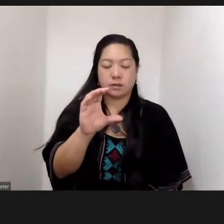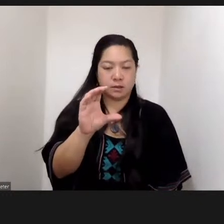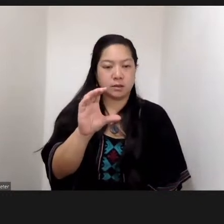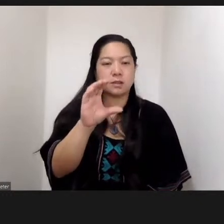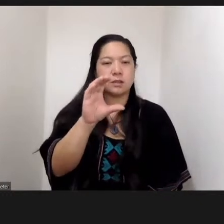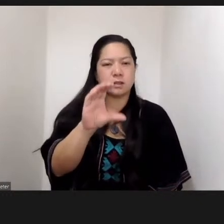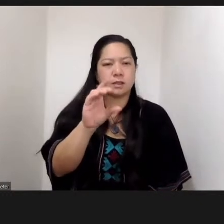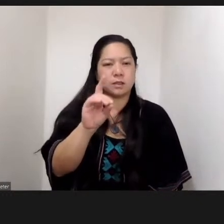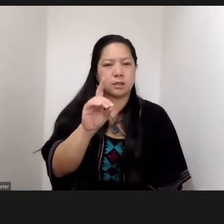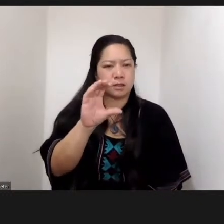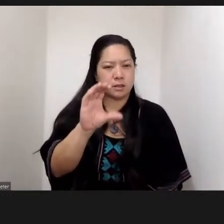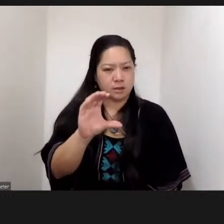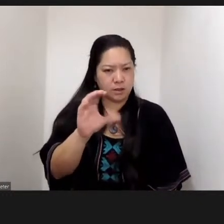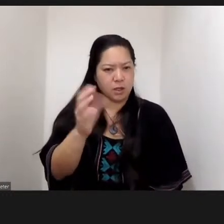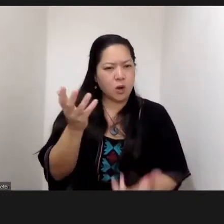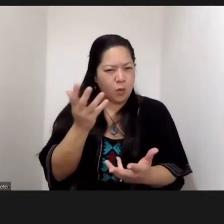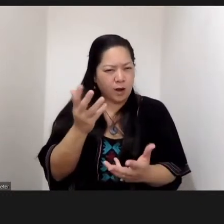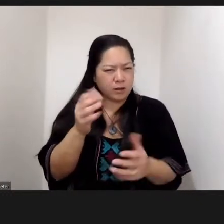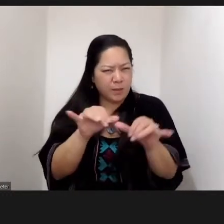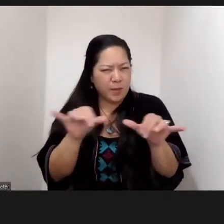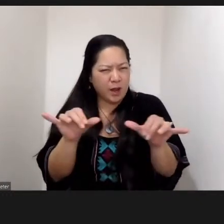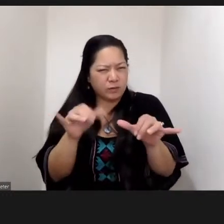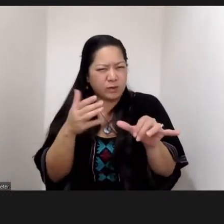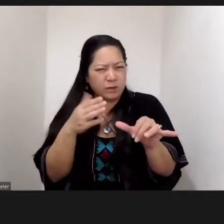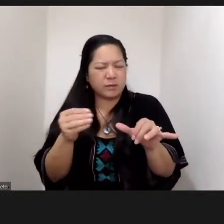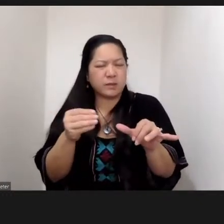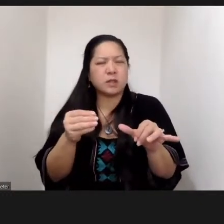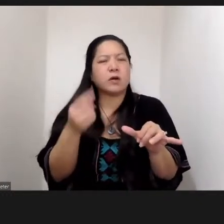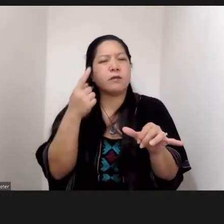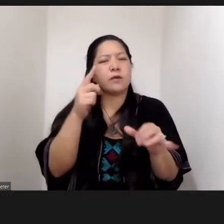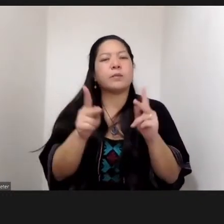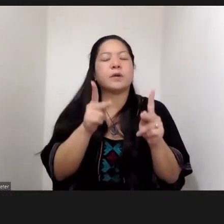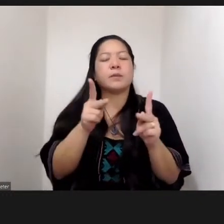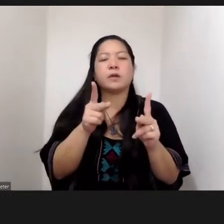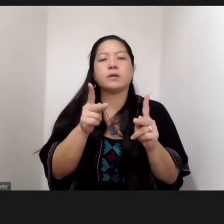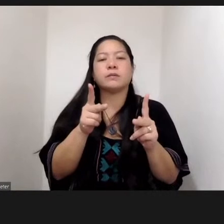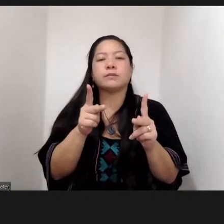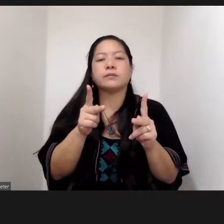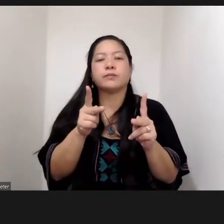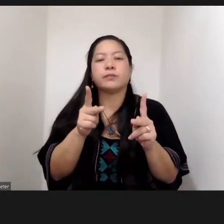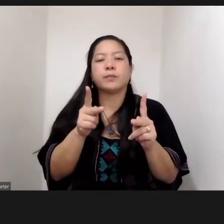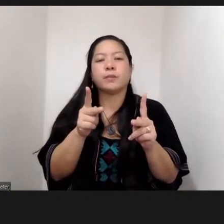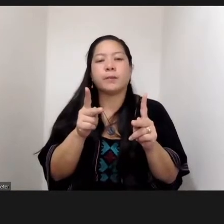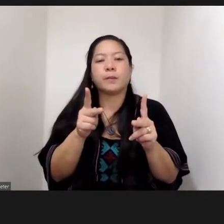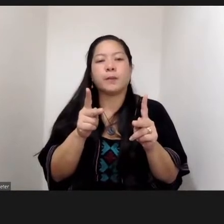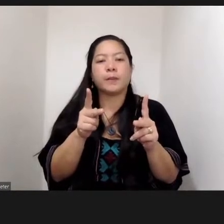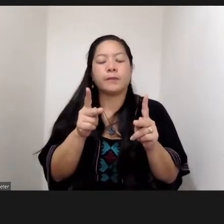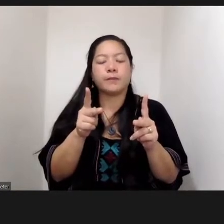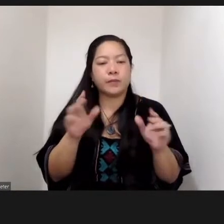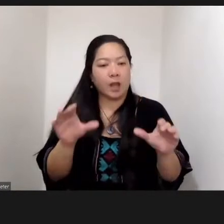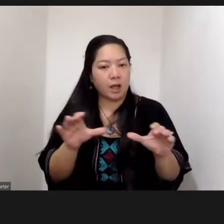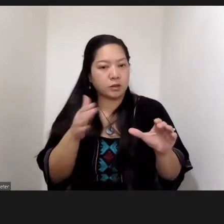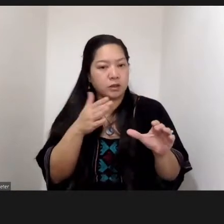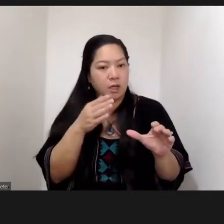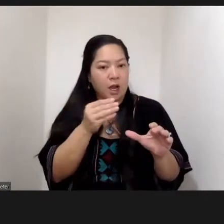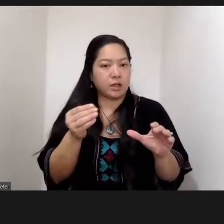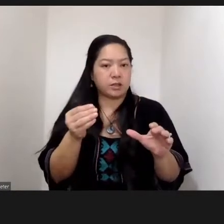are intended to inform community actions and policy decisions,